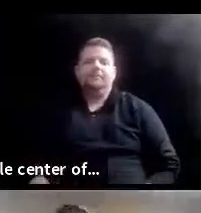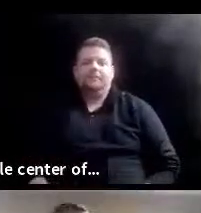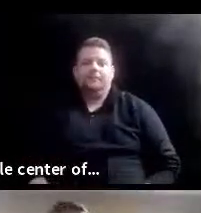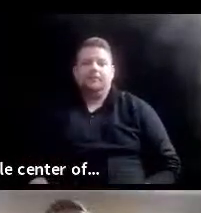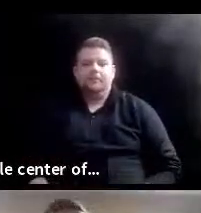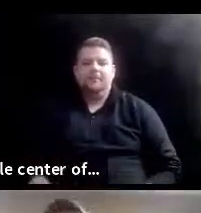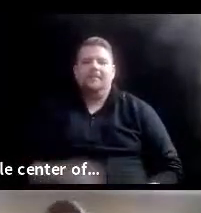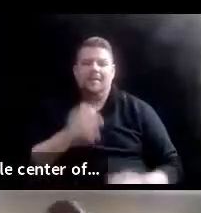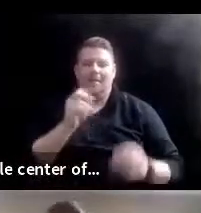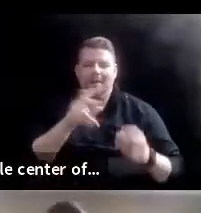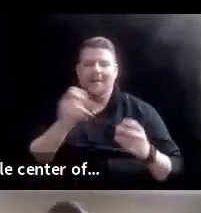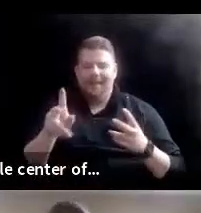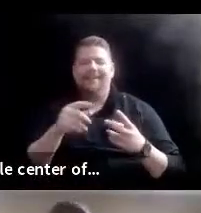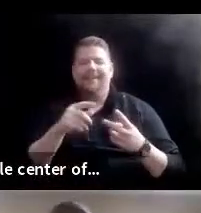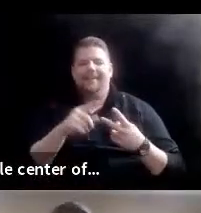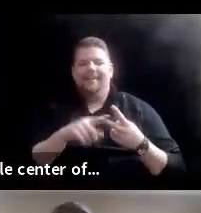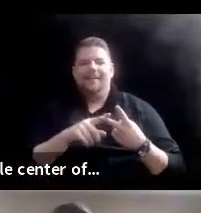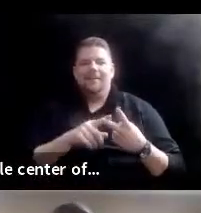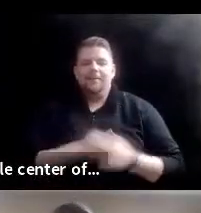Okay.